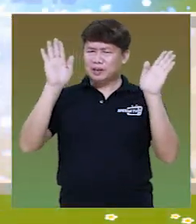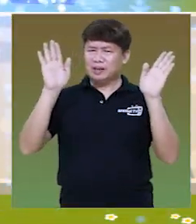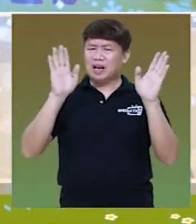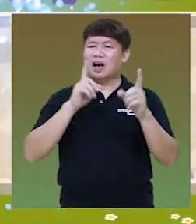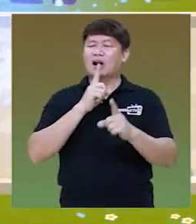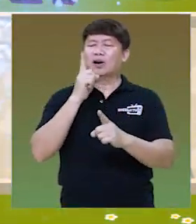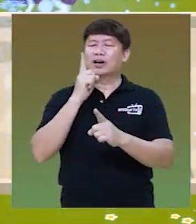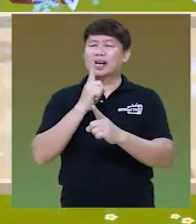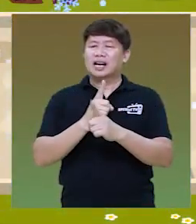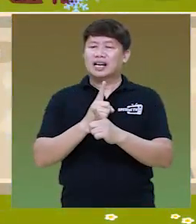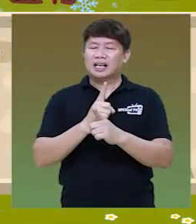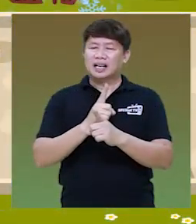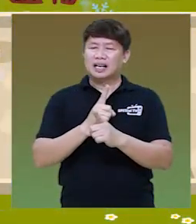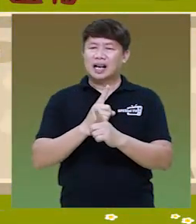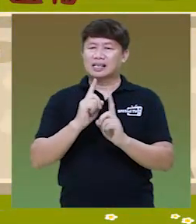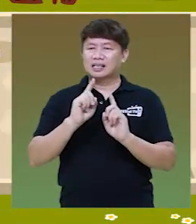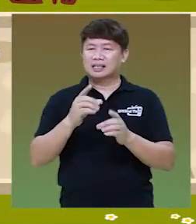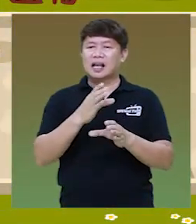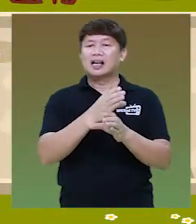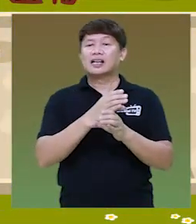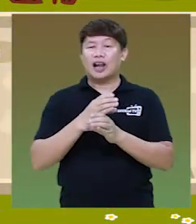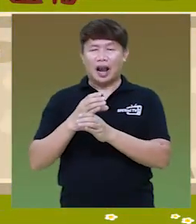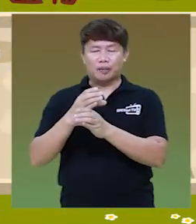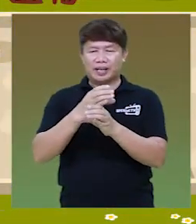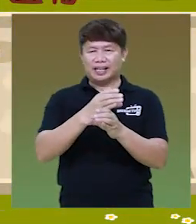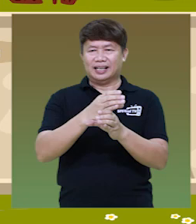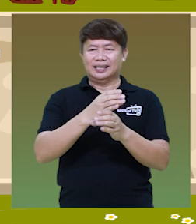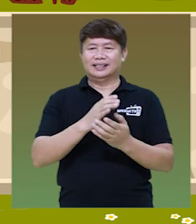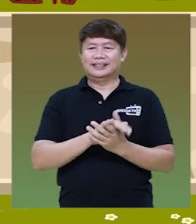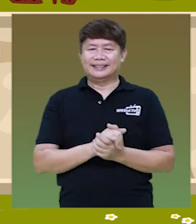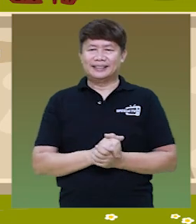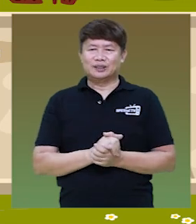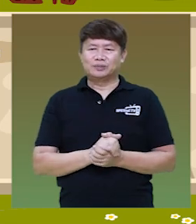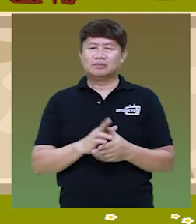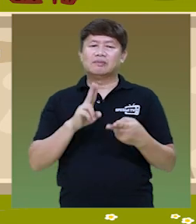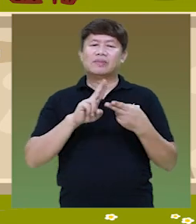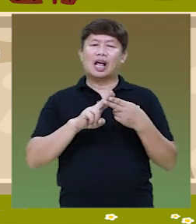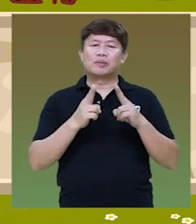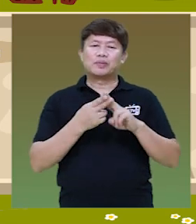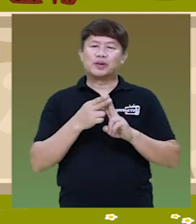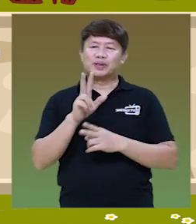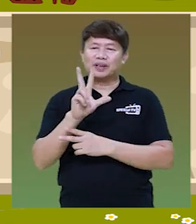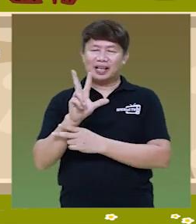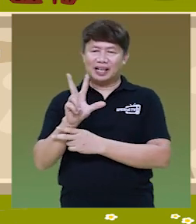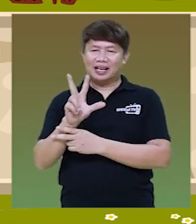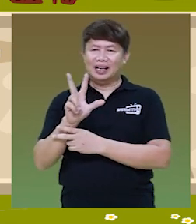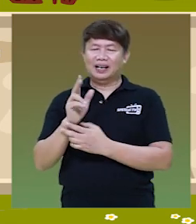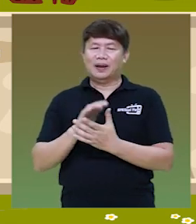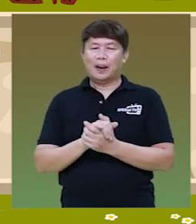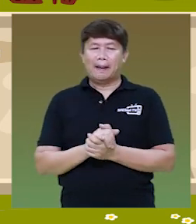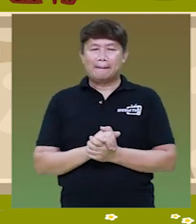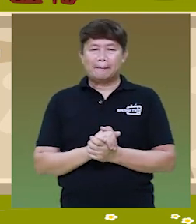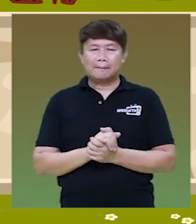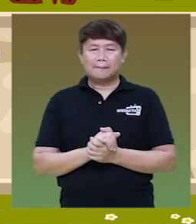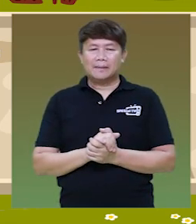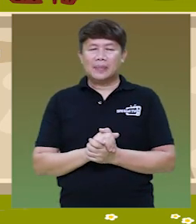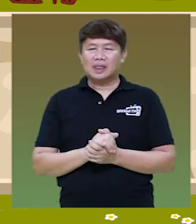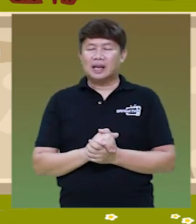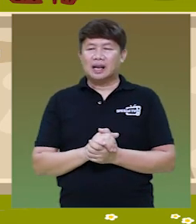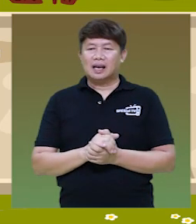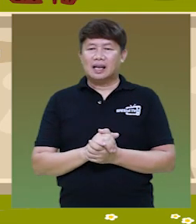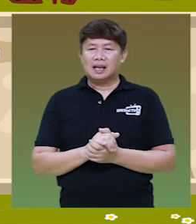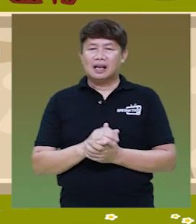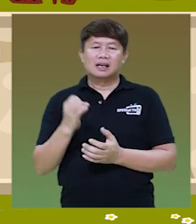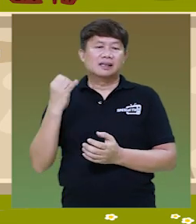Incredible! The correct answer is caring. Number 3.